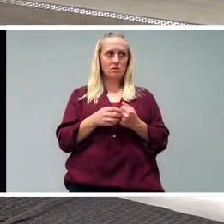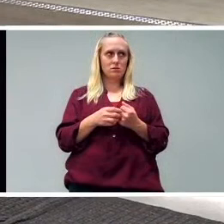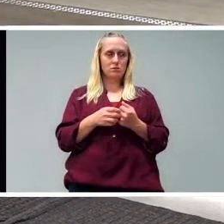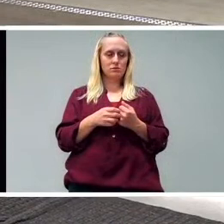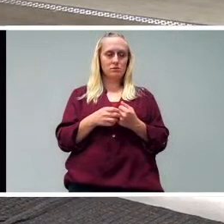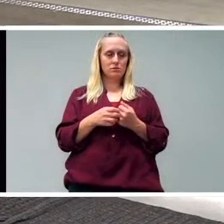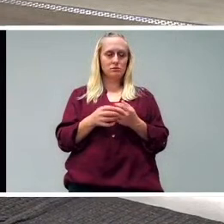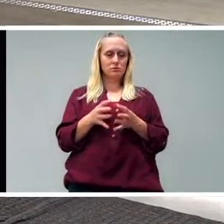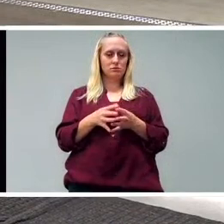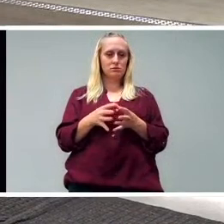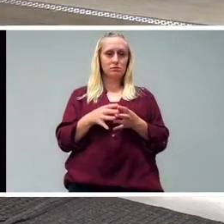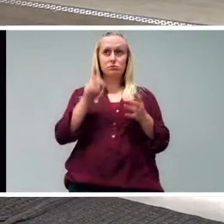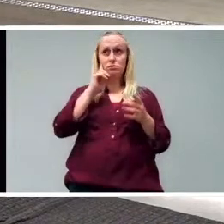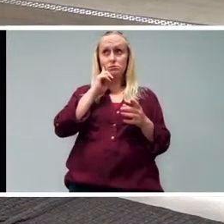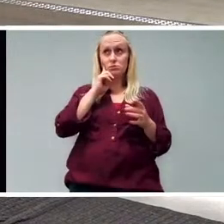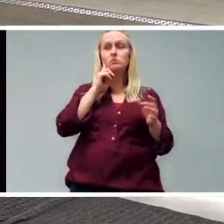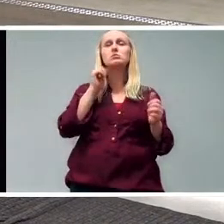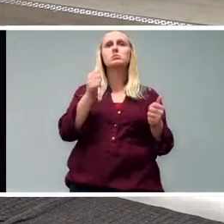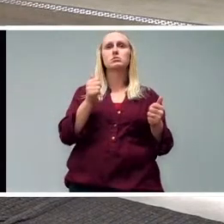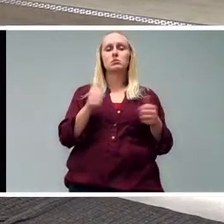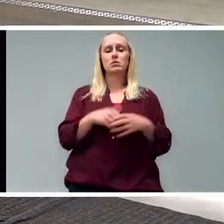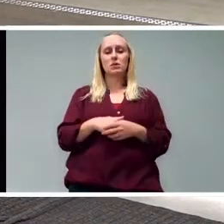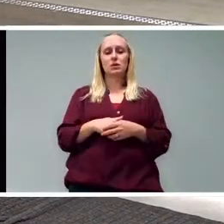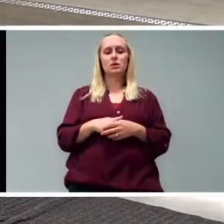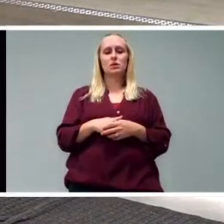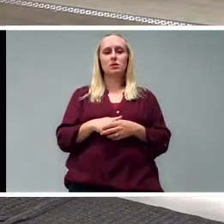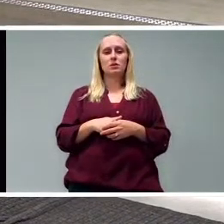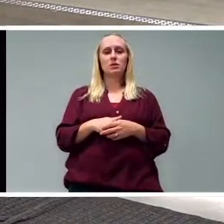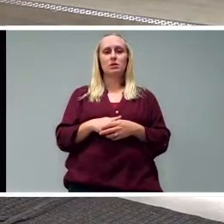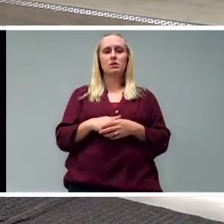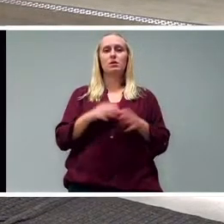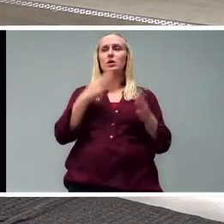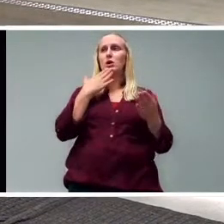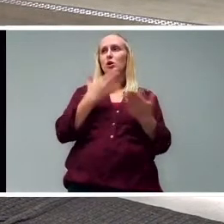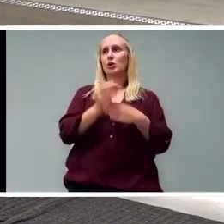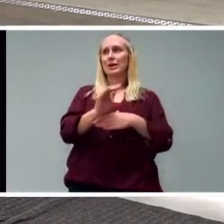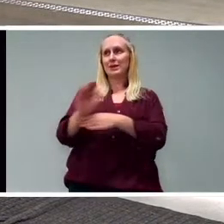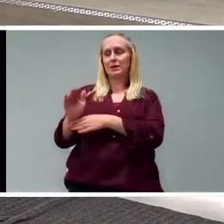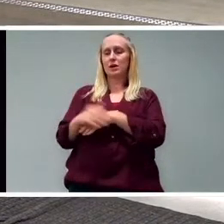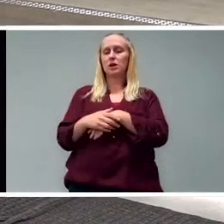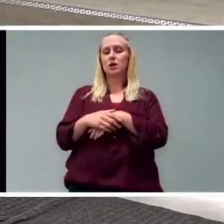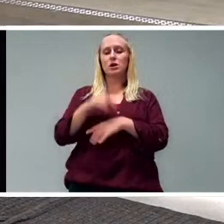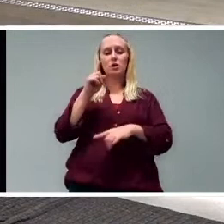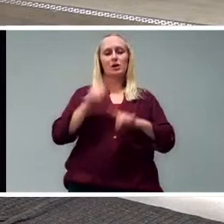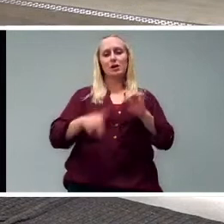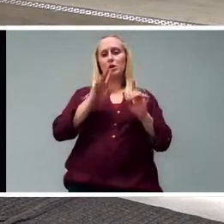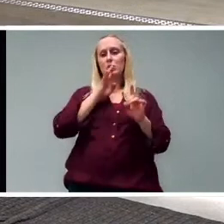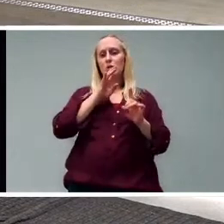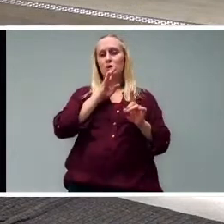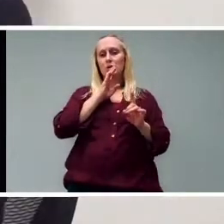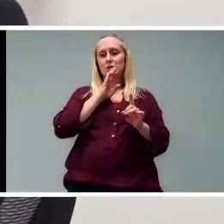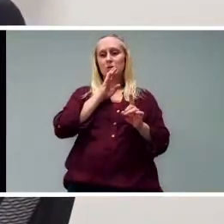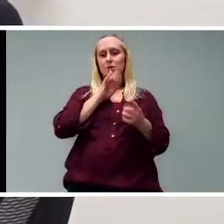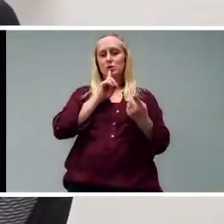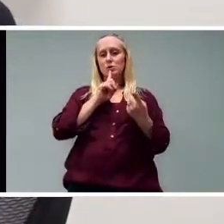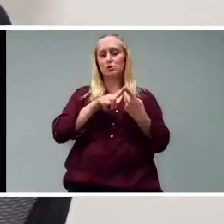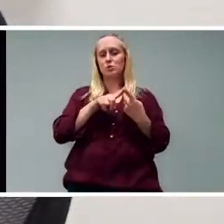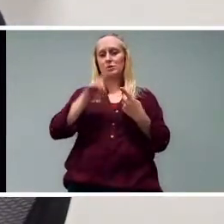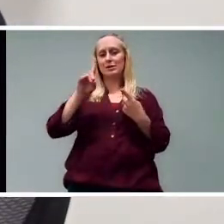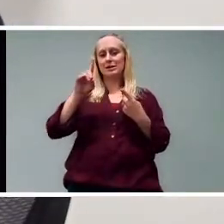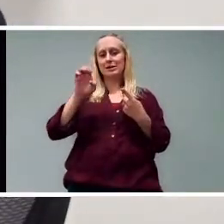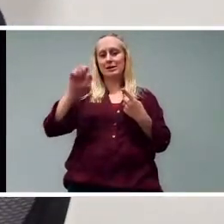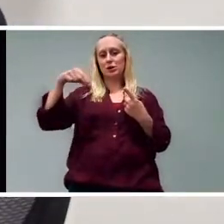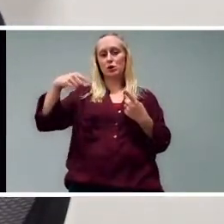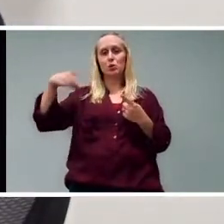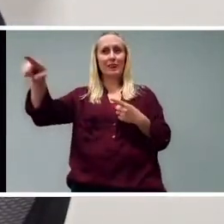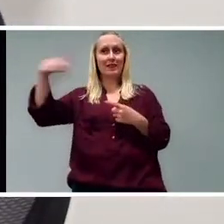yeah, can you hear me now? Yeah. Good evening, everyone. Well, we can't really speak to what DEQ has said,